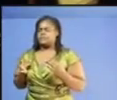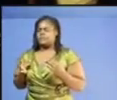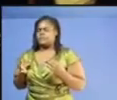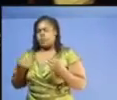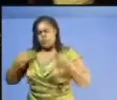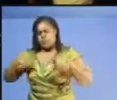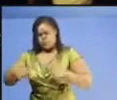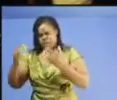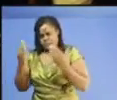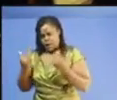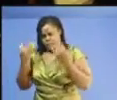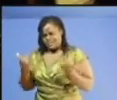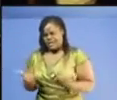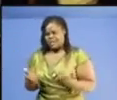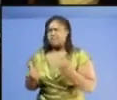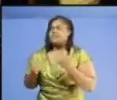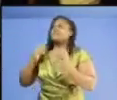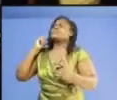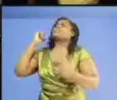to testify.